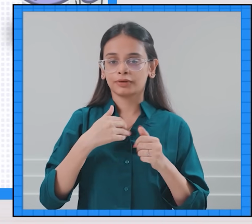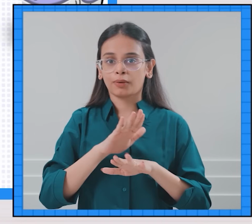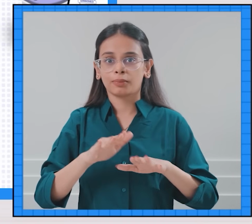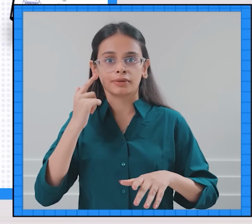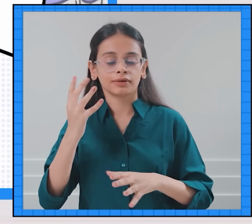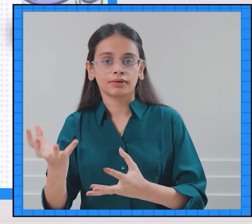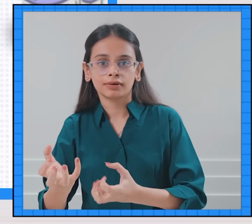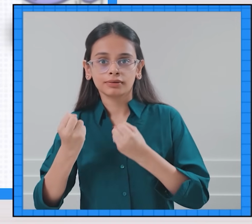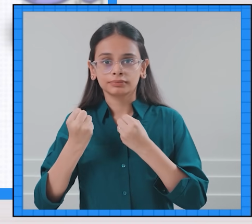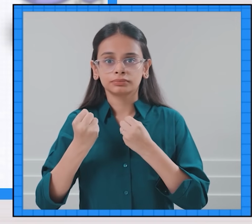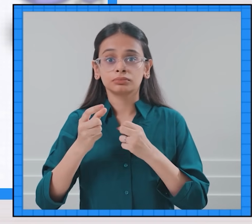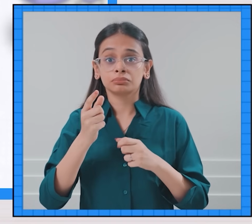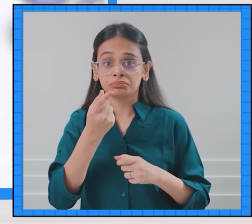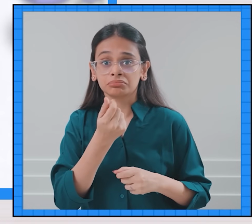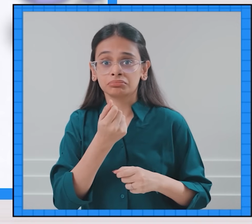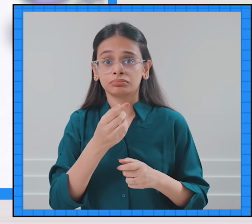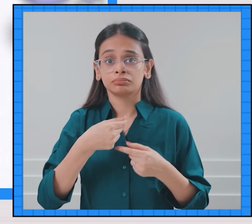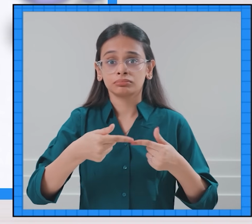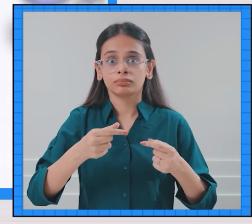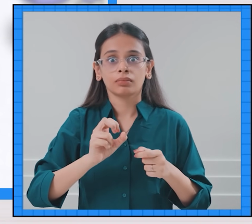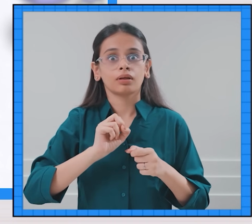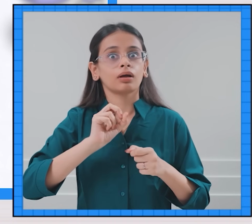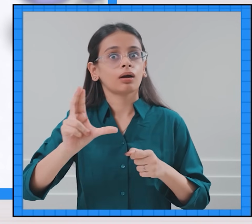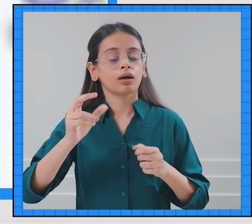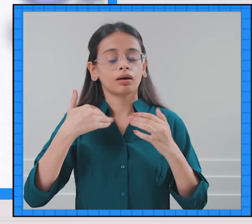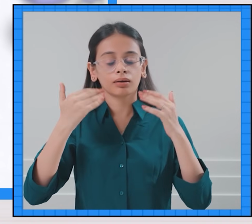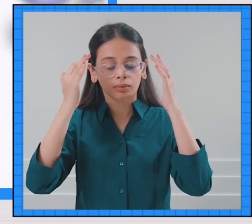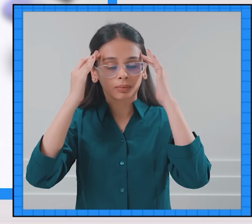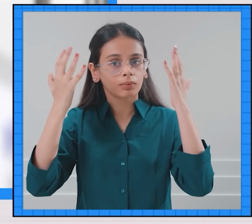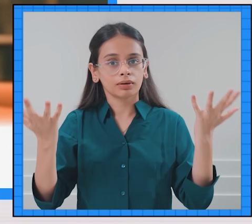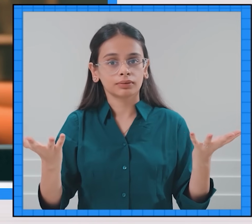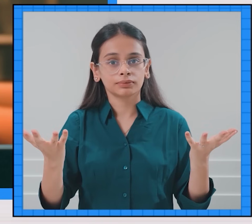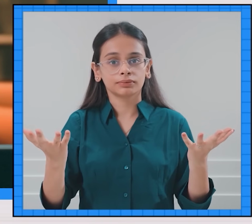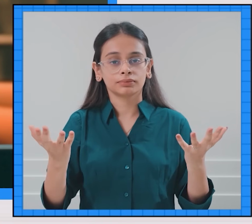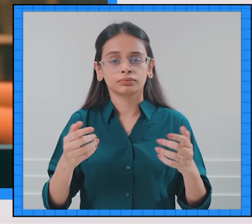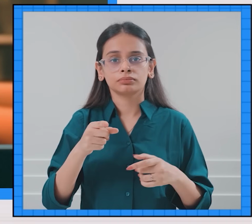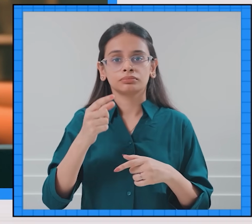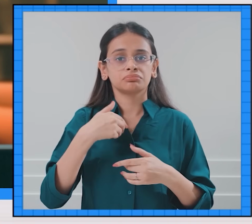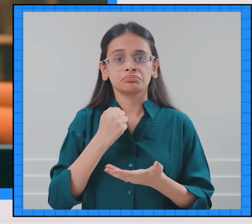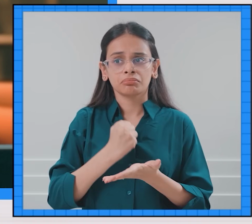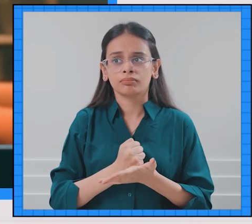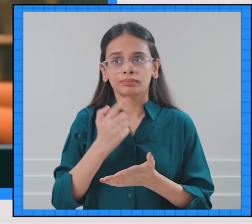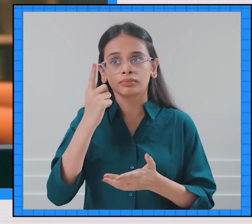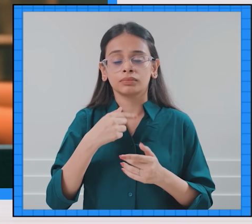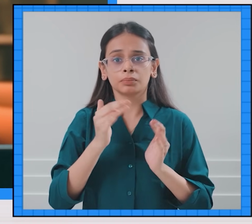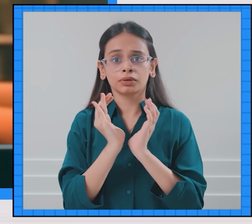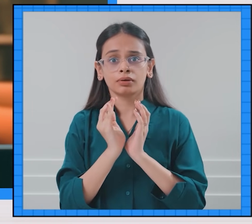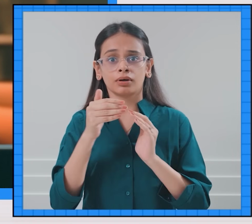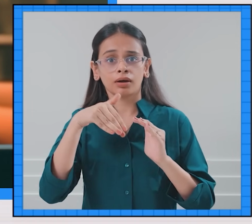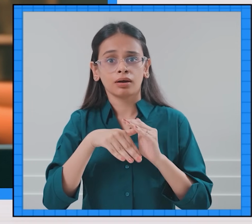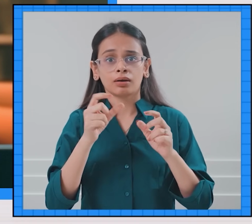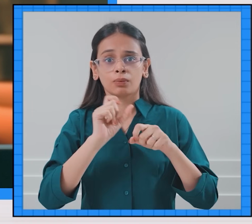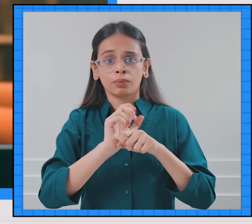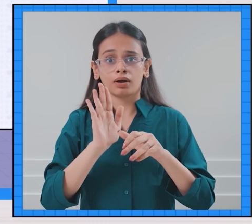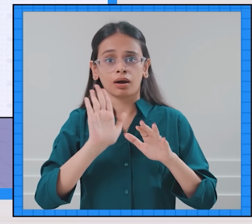my parents. But the treatment costs were exorbitant. It was a few lakhs per head. And I wasn't even sure if my insurance would cover for